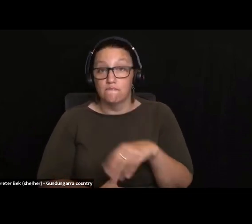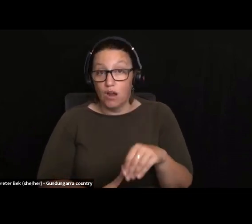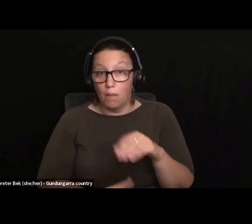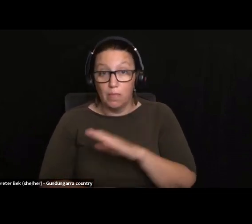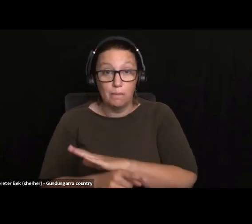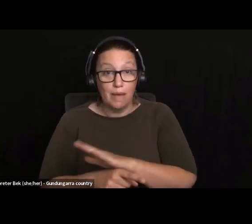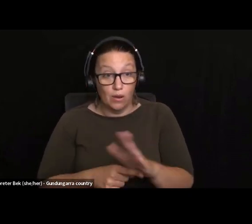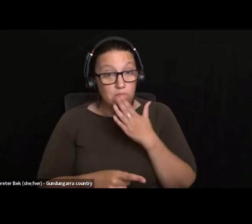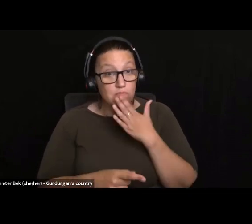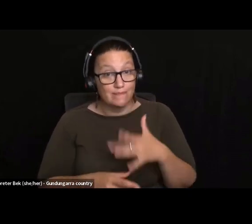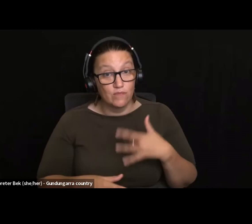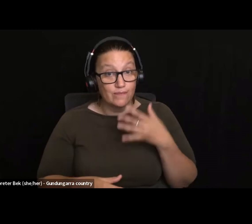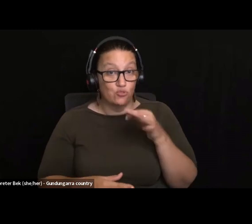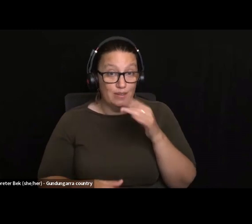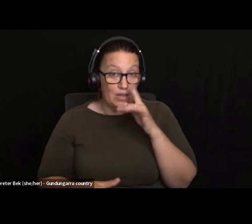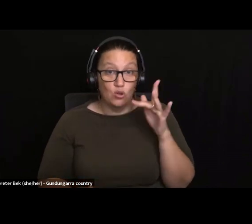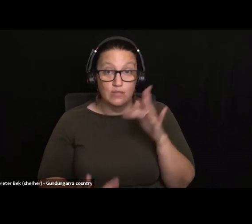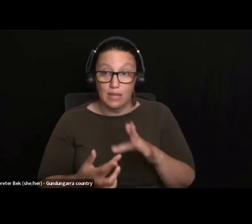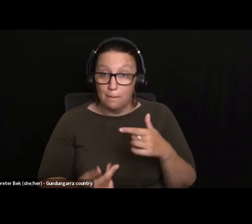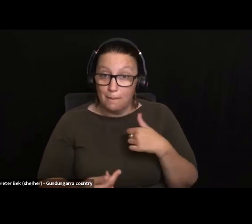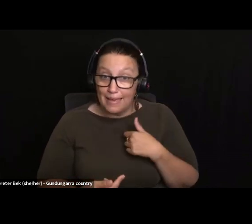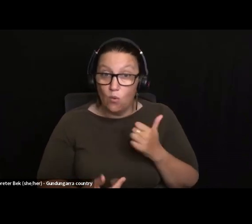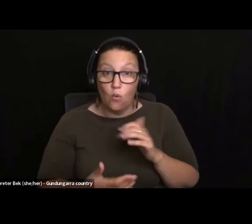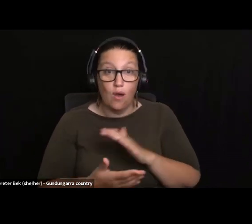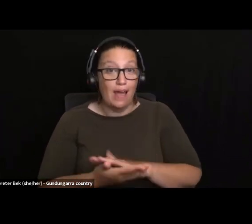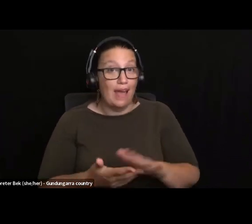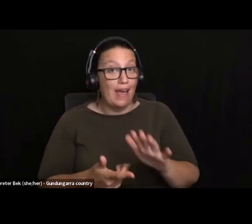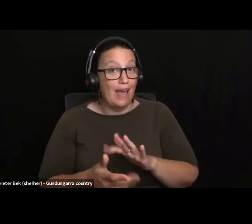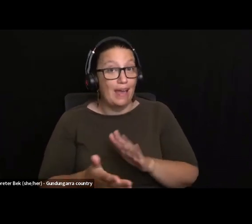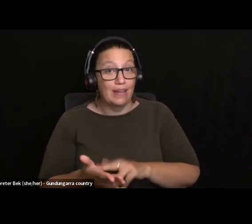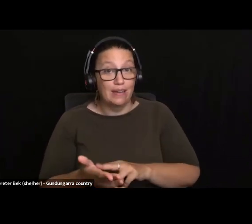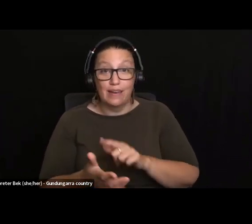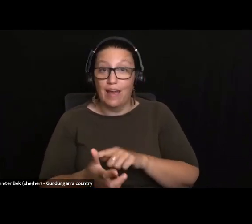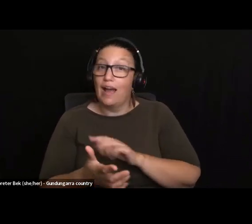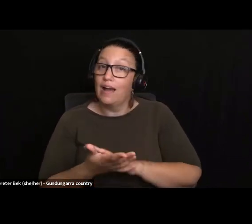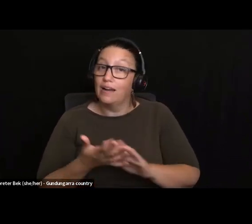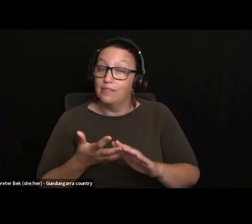contact myself or Hannah. So I'll just close it off there, and I hope